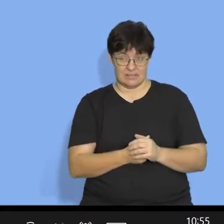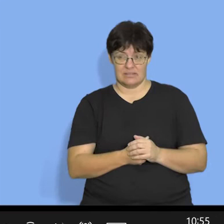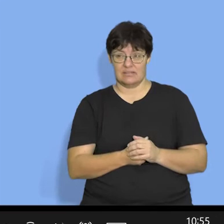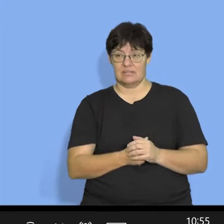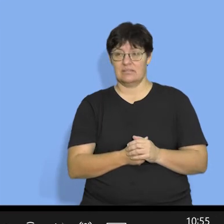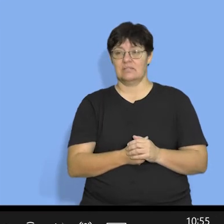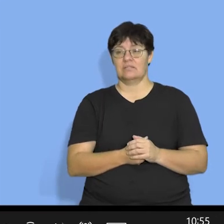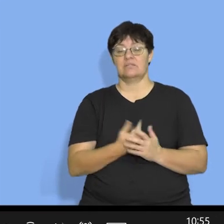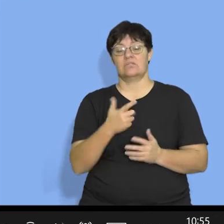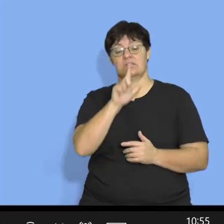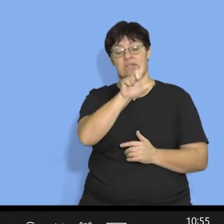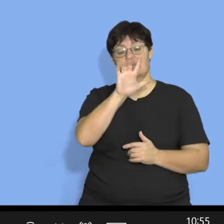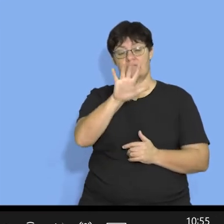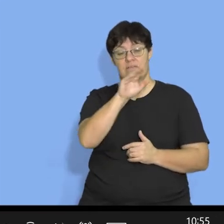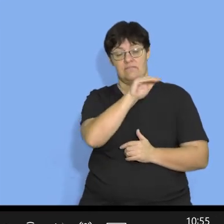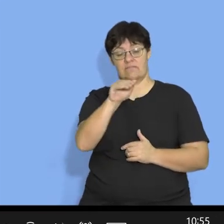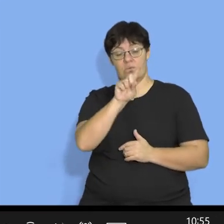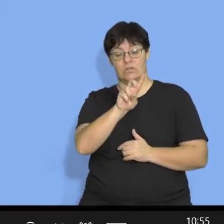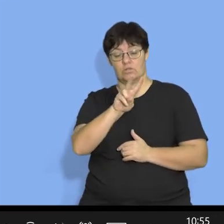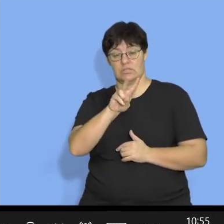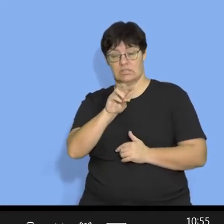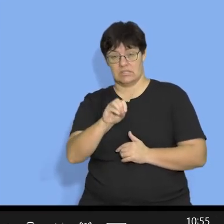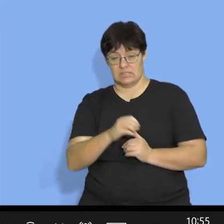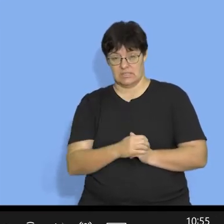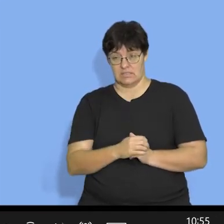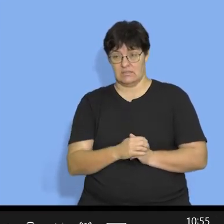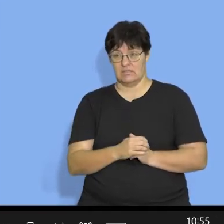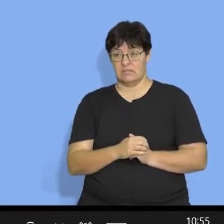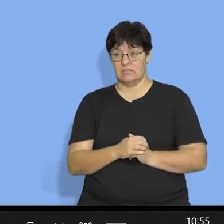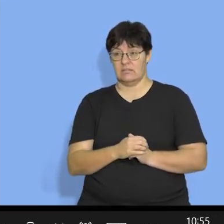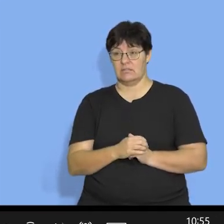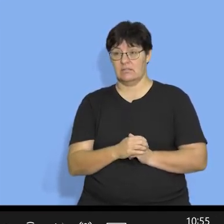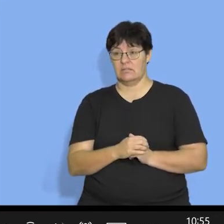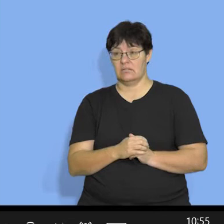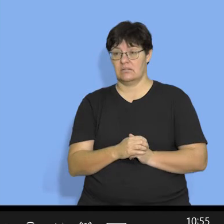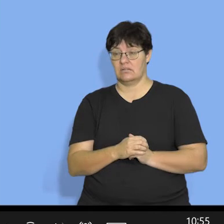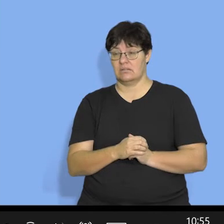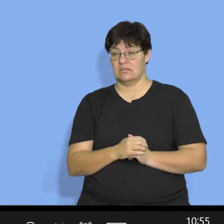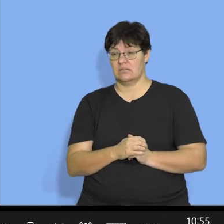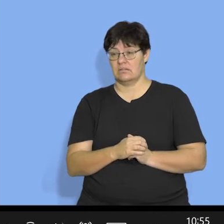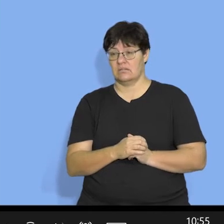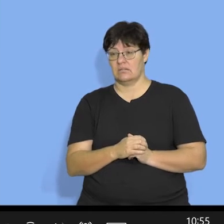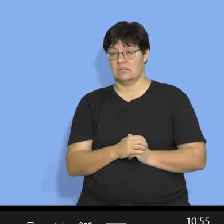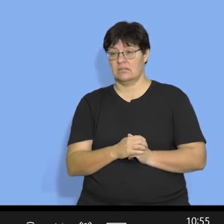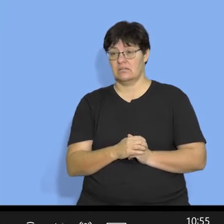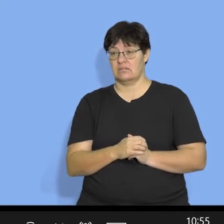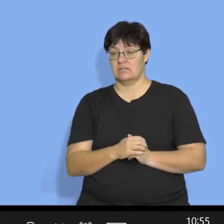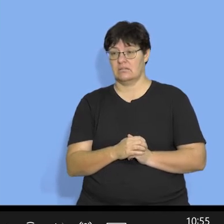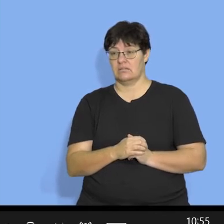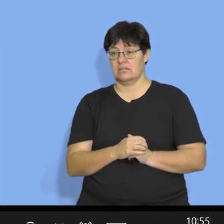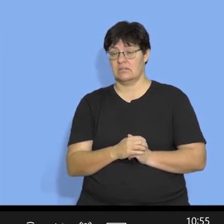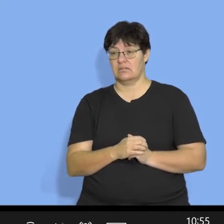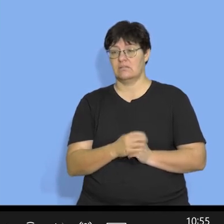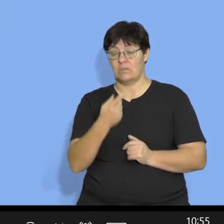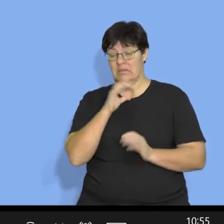So 75 divided by 120, ooh, no, make sure you put it in properly because I said divided